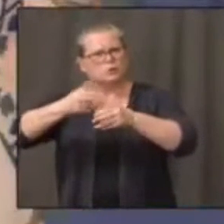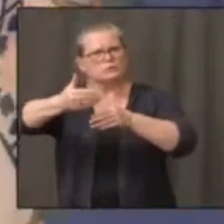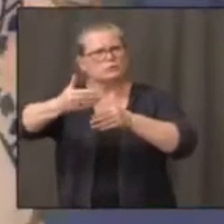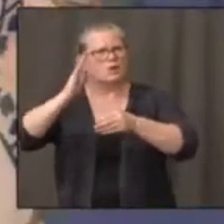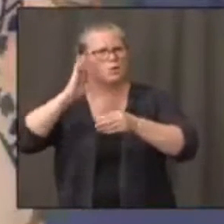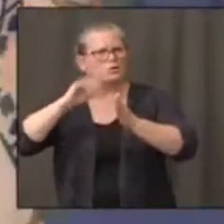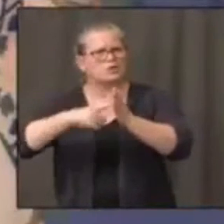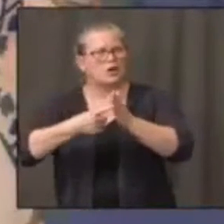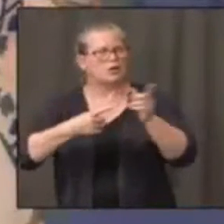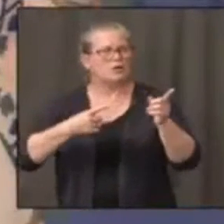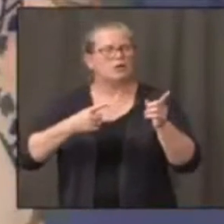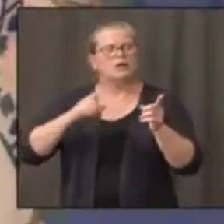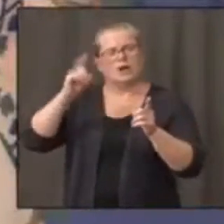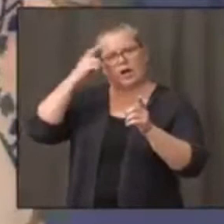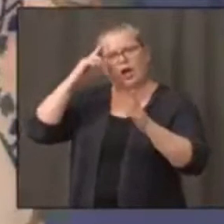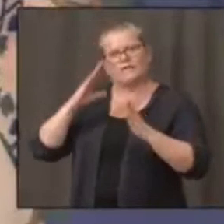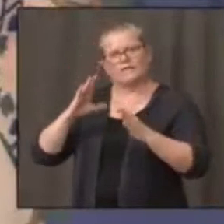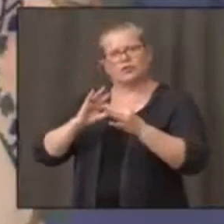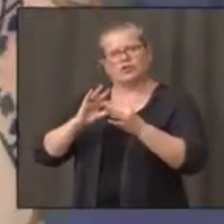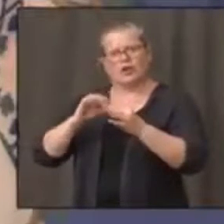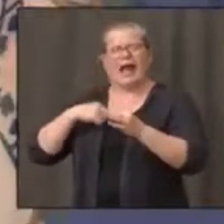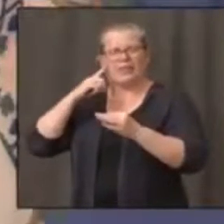early next week, if I had to guess.